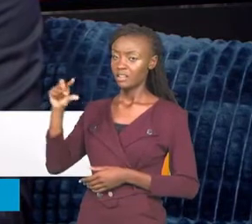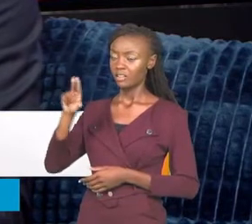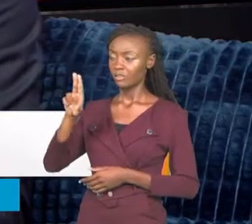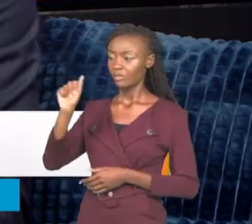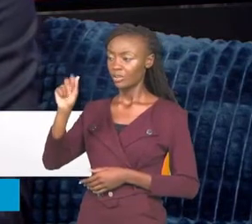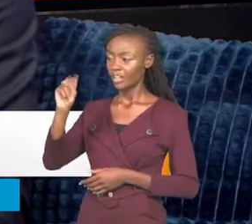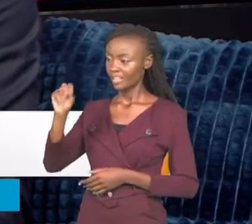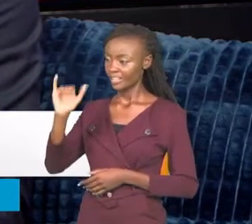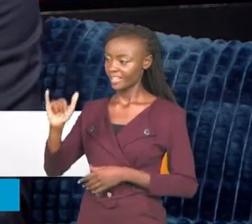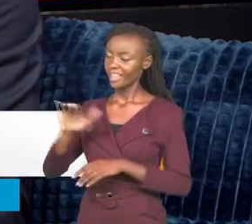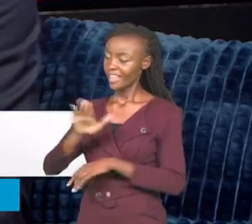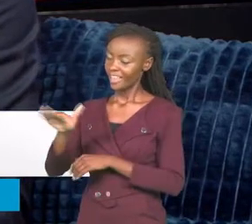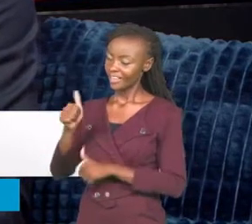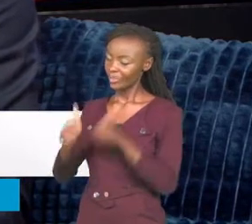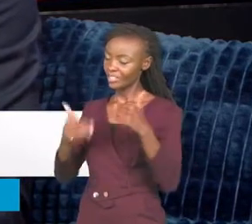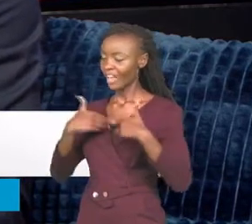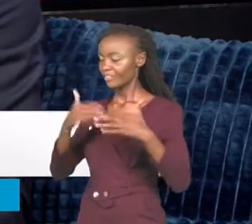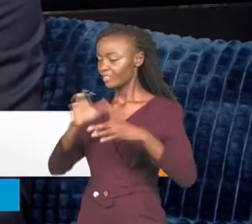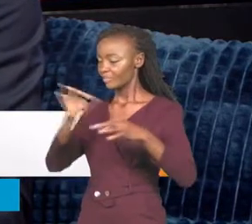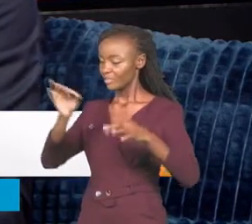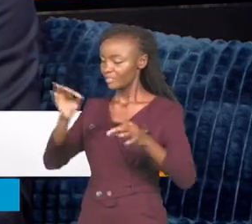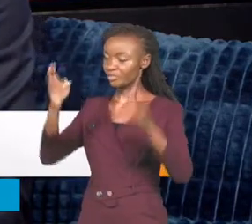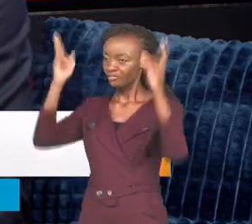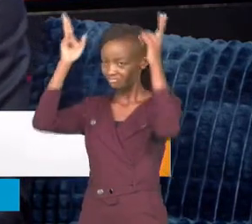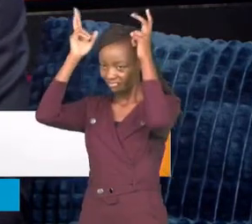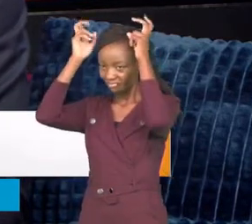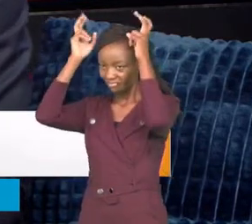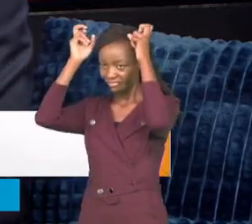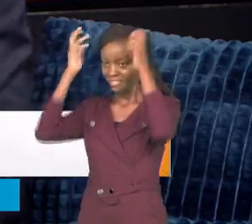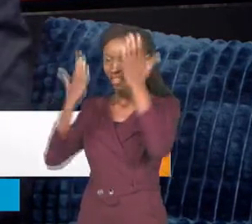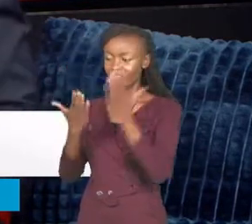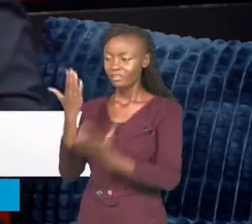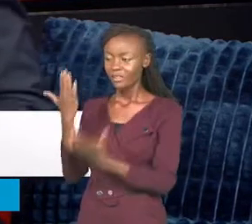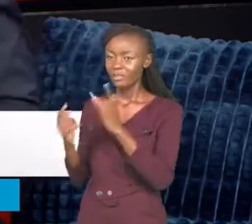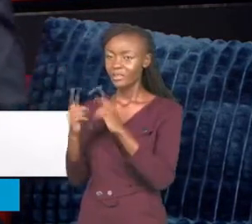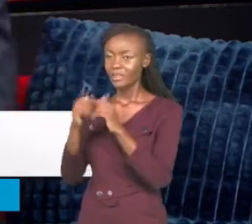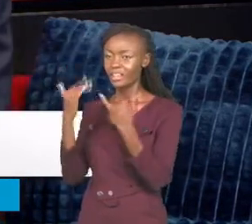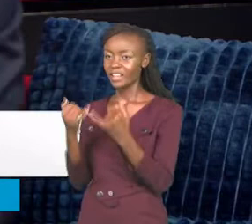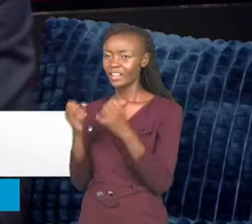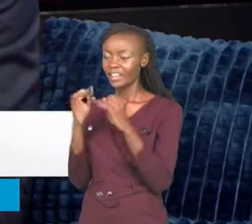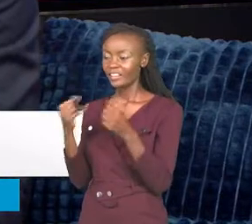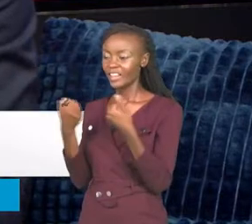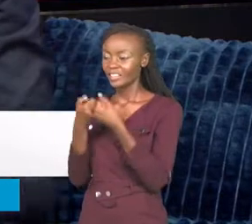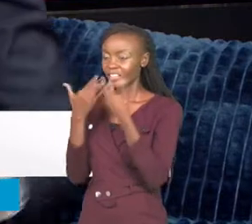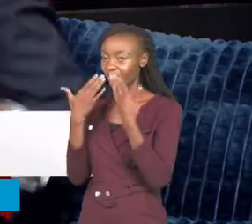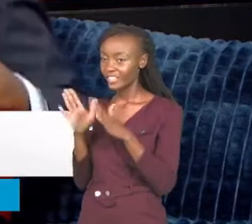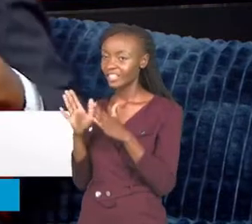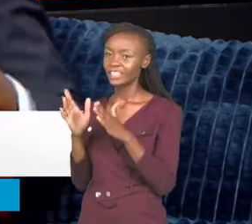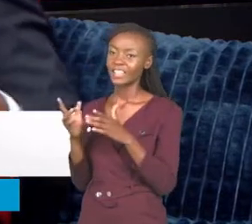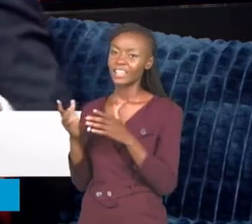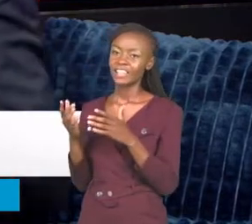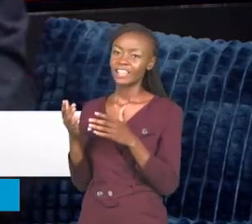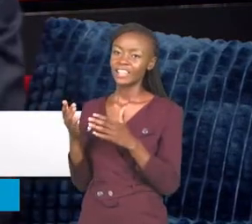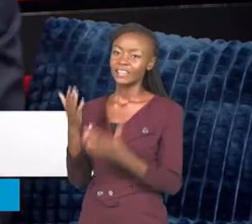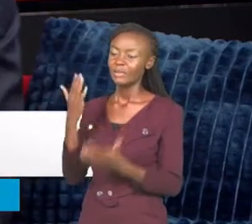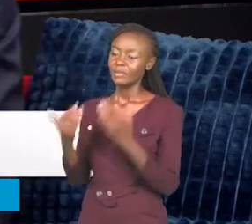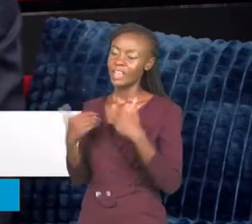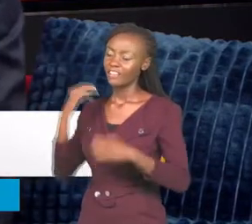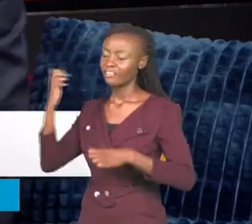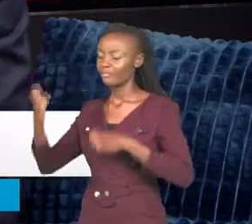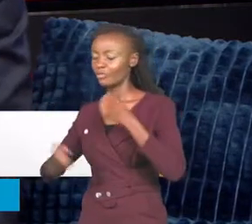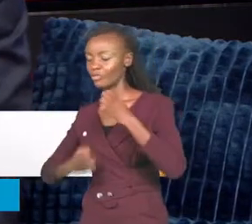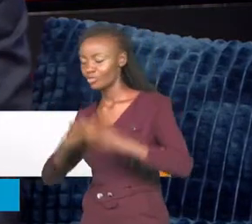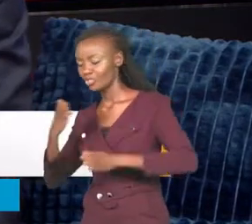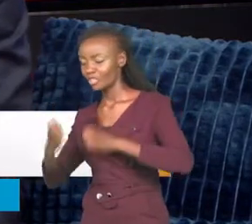place whereby now accidents keep on happening over there time and time again. You see, once we now get kind of very emotional with this